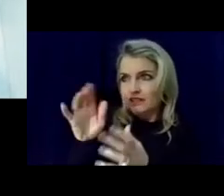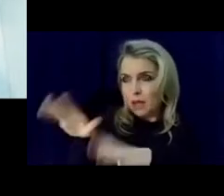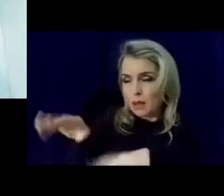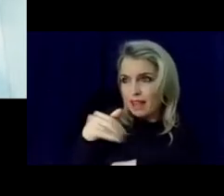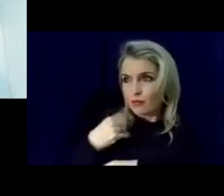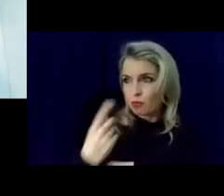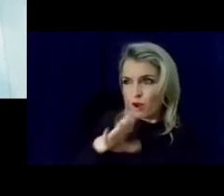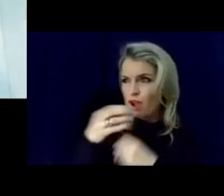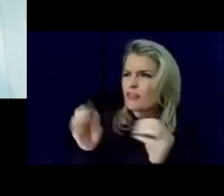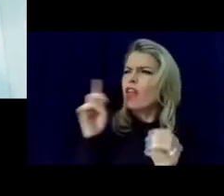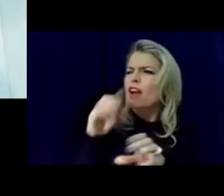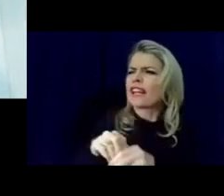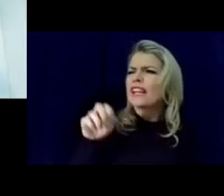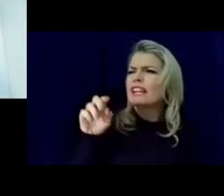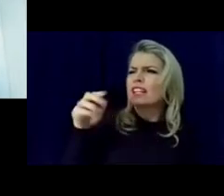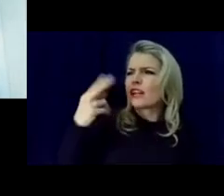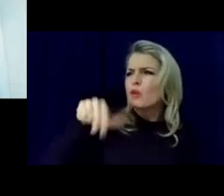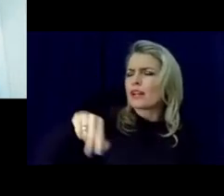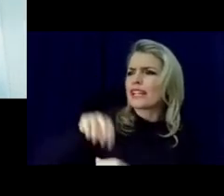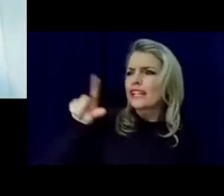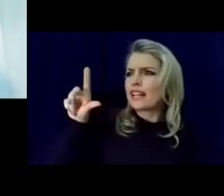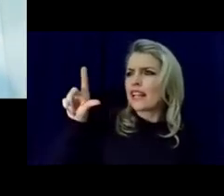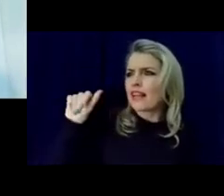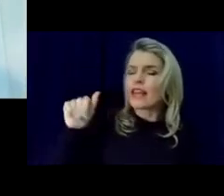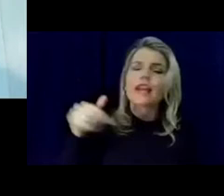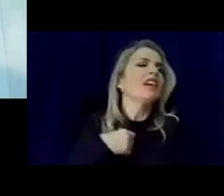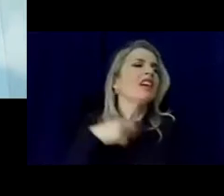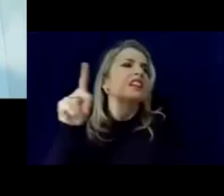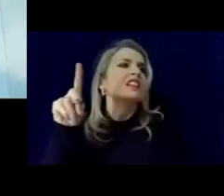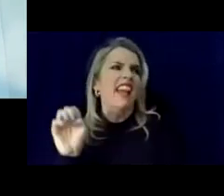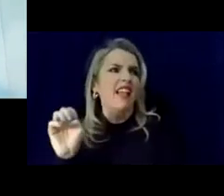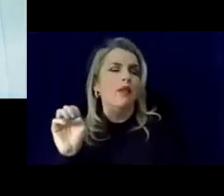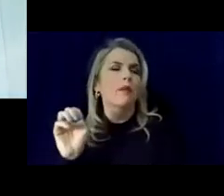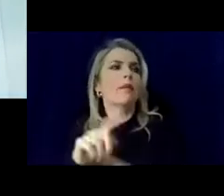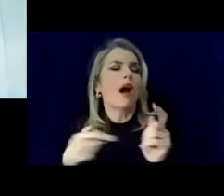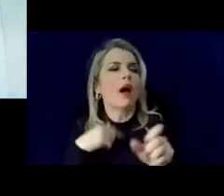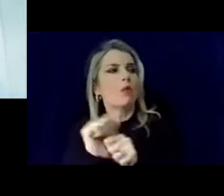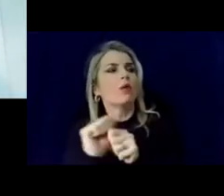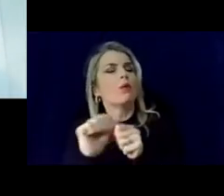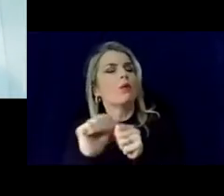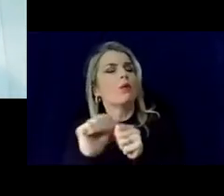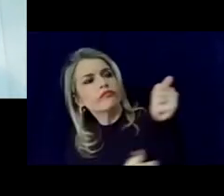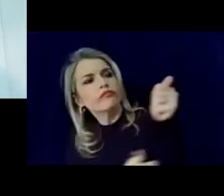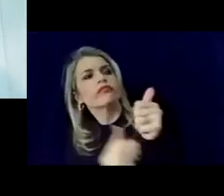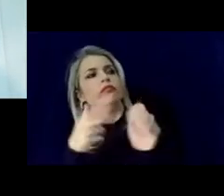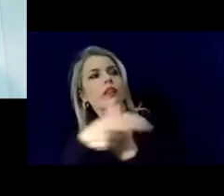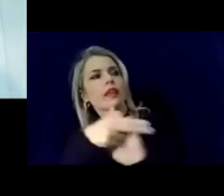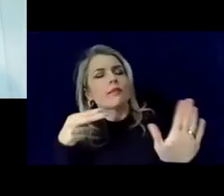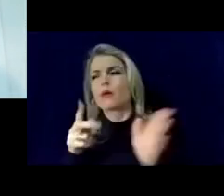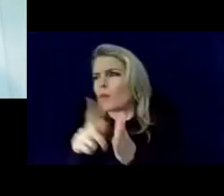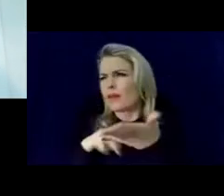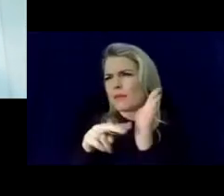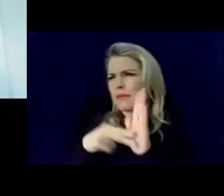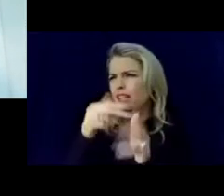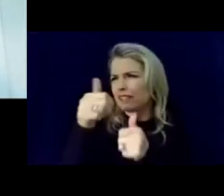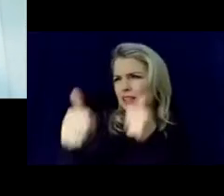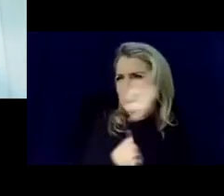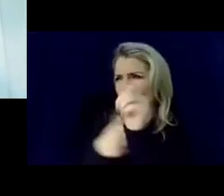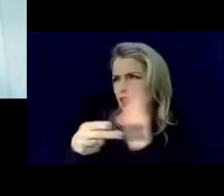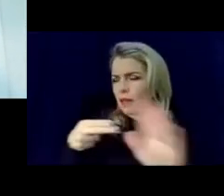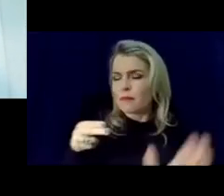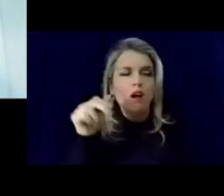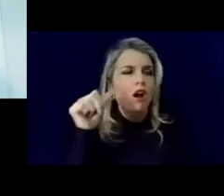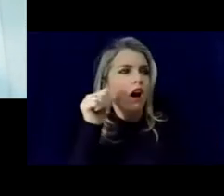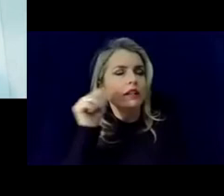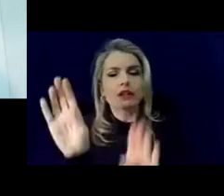they were headquartered in LA. Delaware, but I actually work with a subsidiary label. What subsidiary? Anika